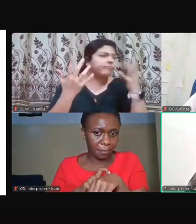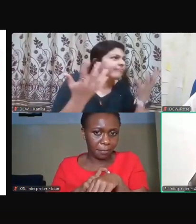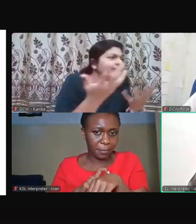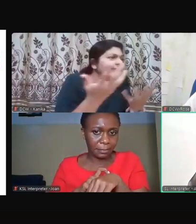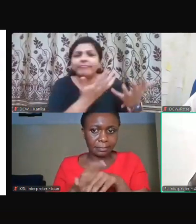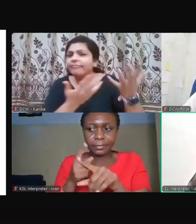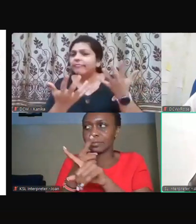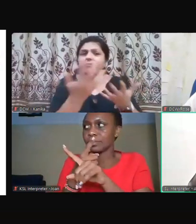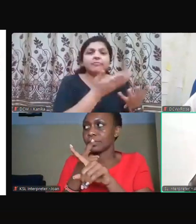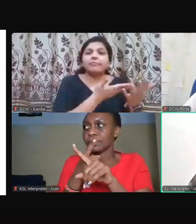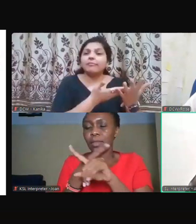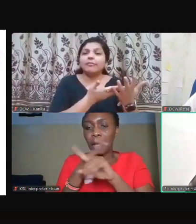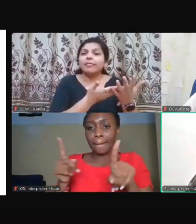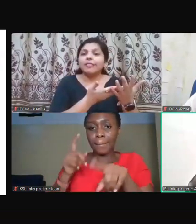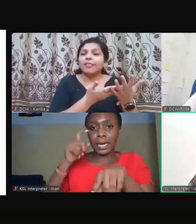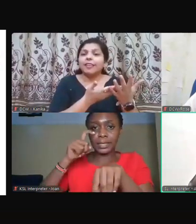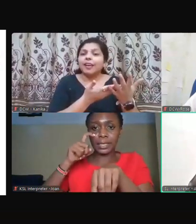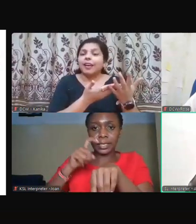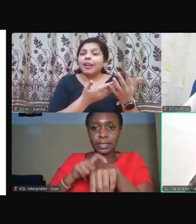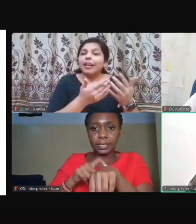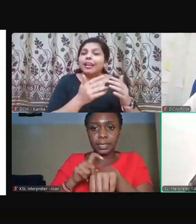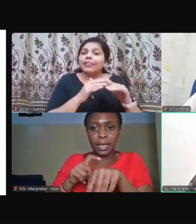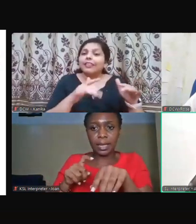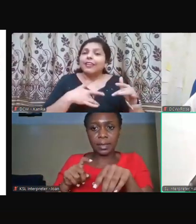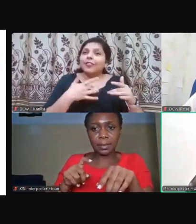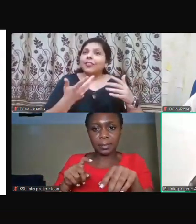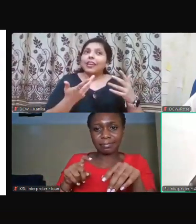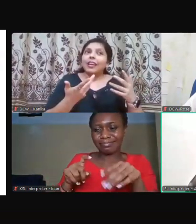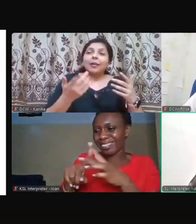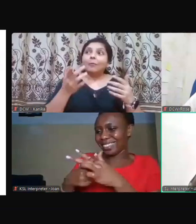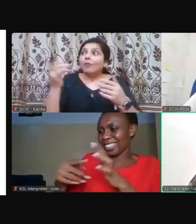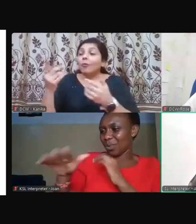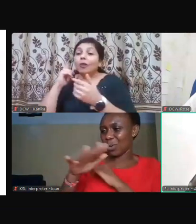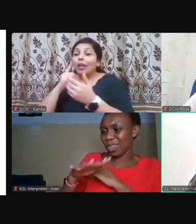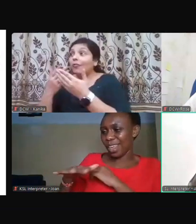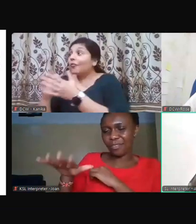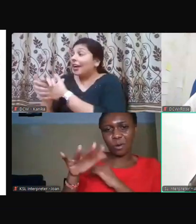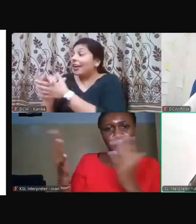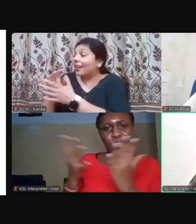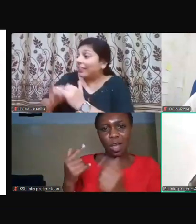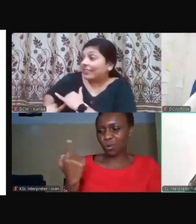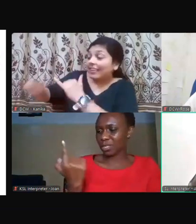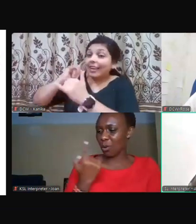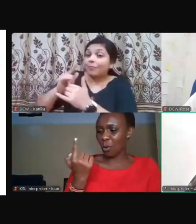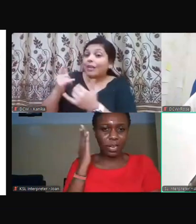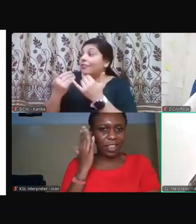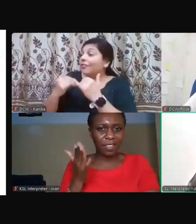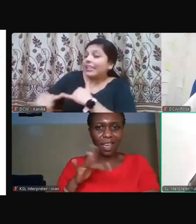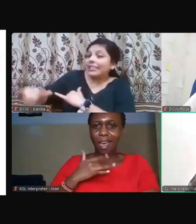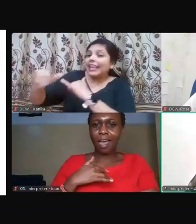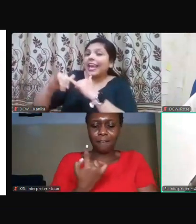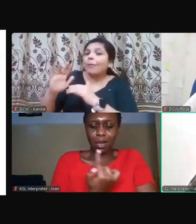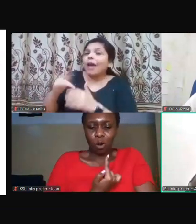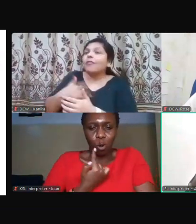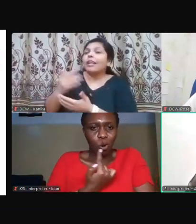But when I started off with a hearing environment, being the only deaf person there, it felt very lonely. I didn't